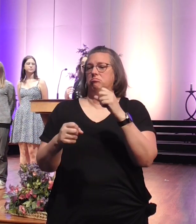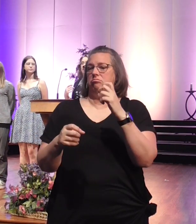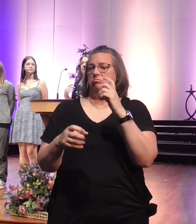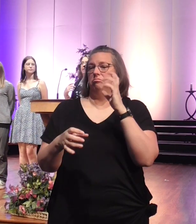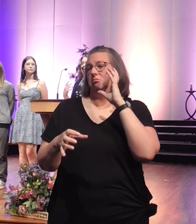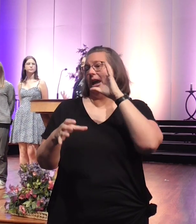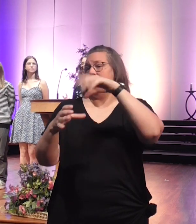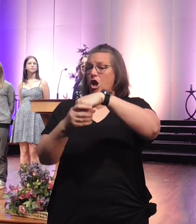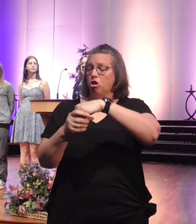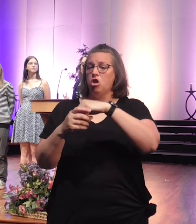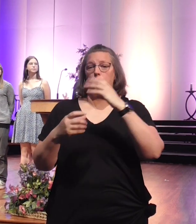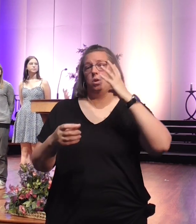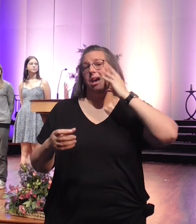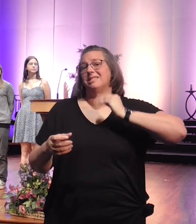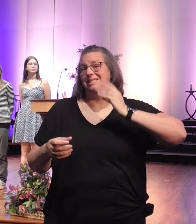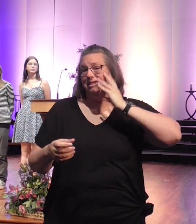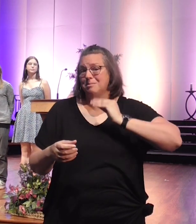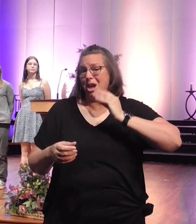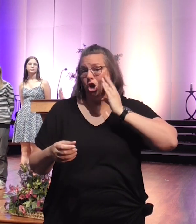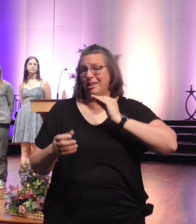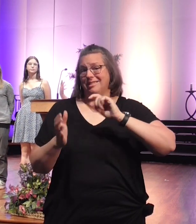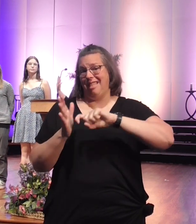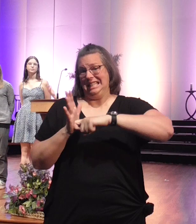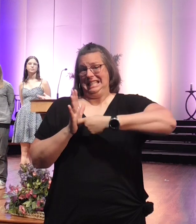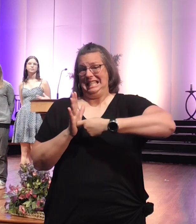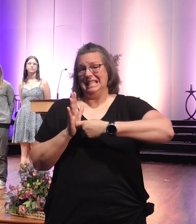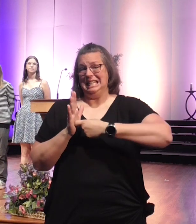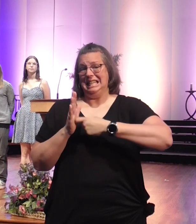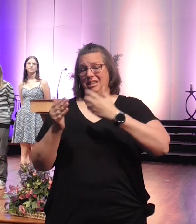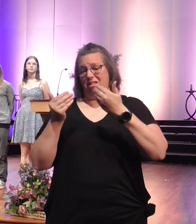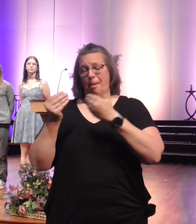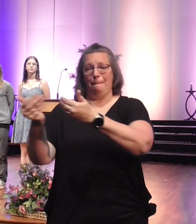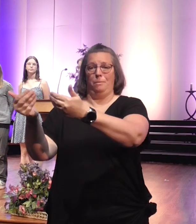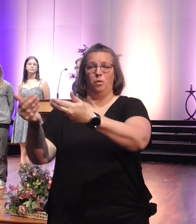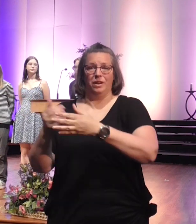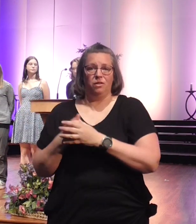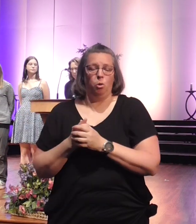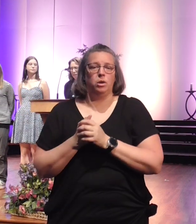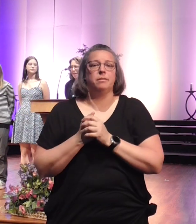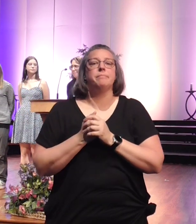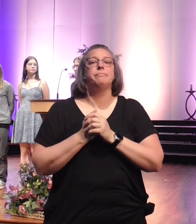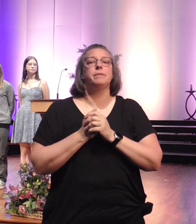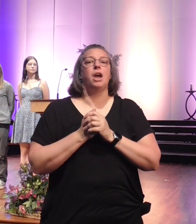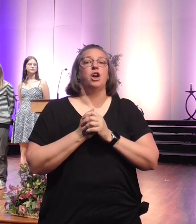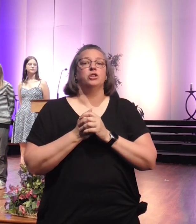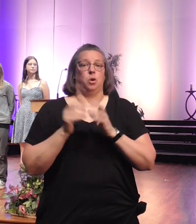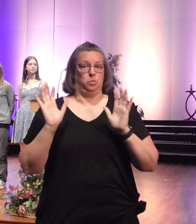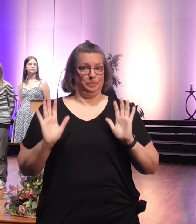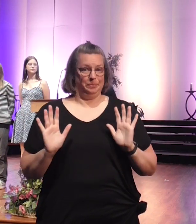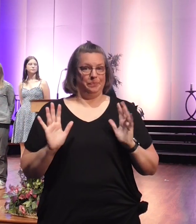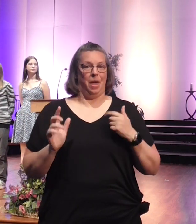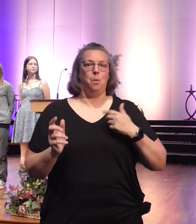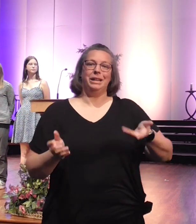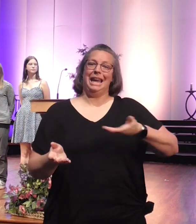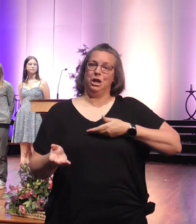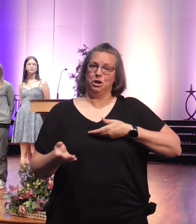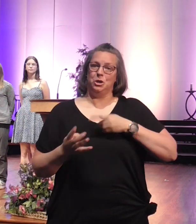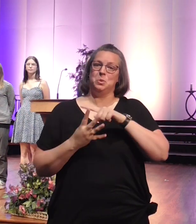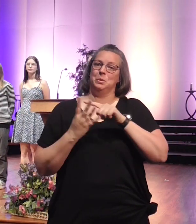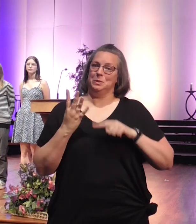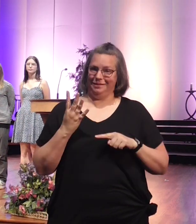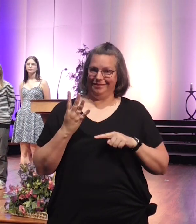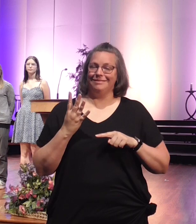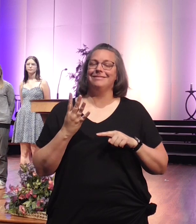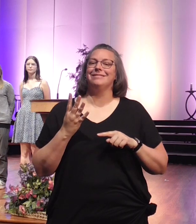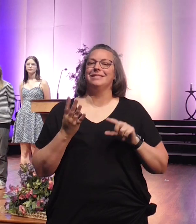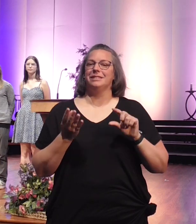include a particular experience that is key to them moving forward. So that being said, I want to introduce you to our graduates